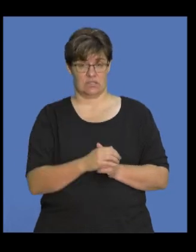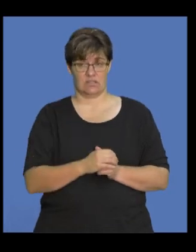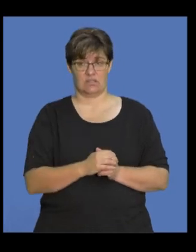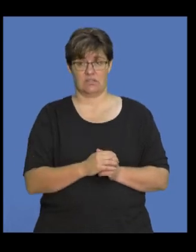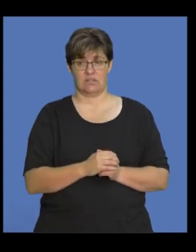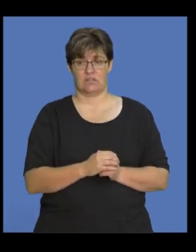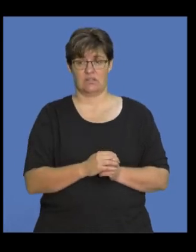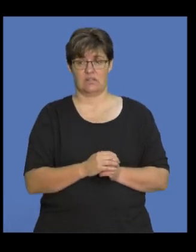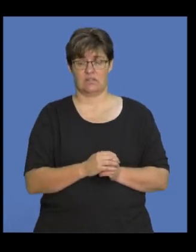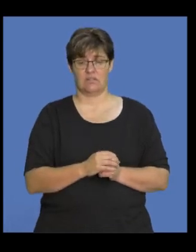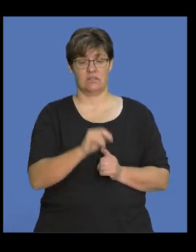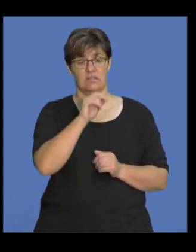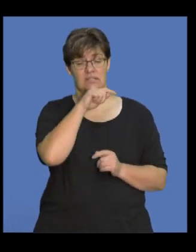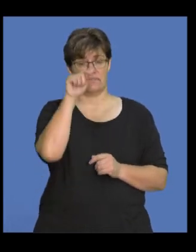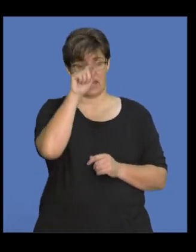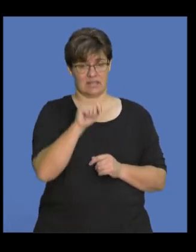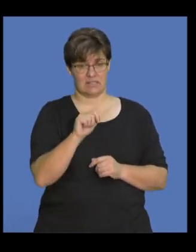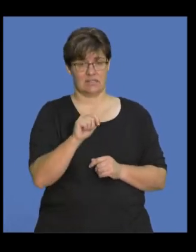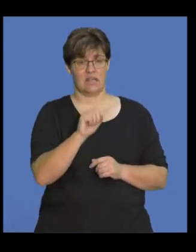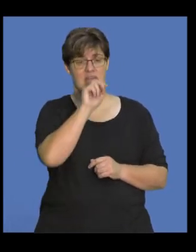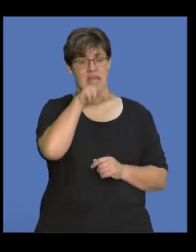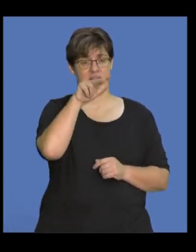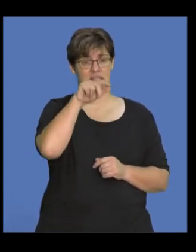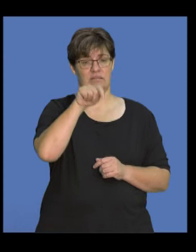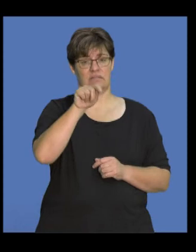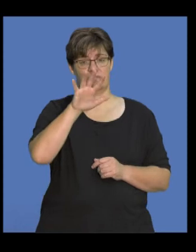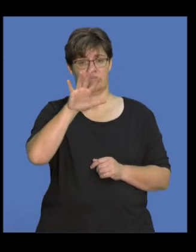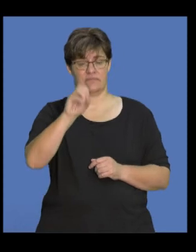This is in rands. I divide it by the other rands, which is